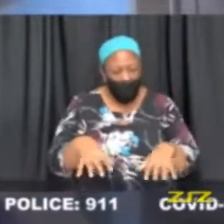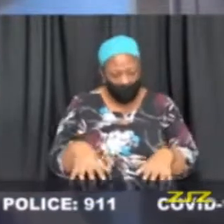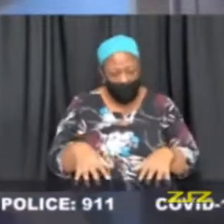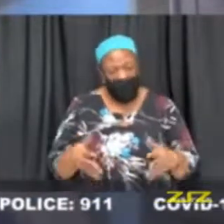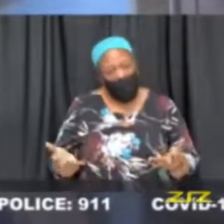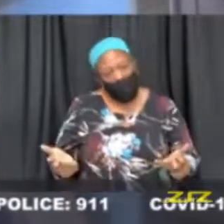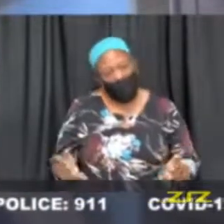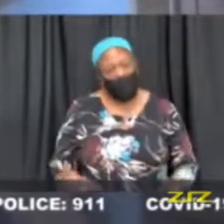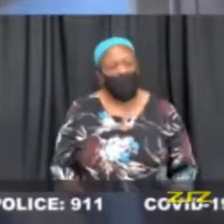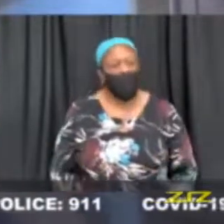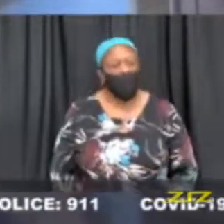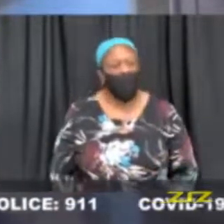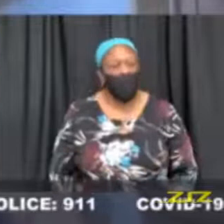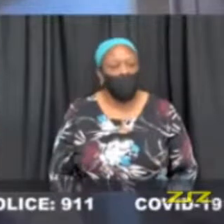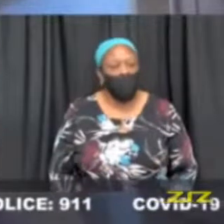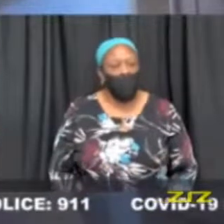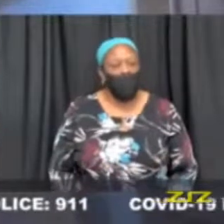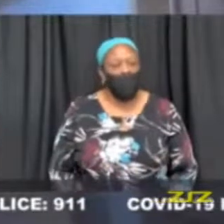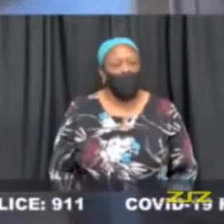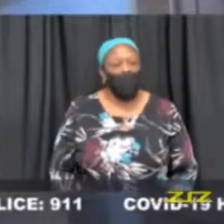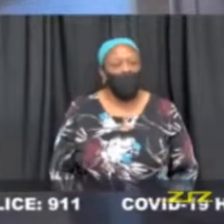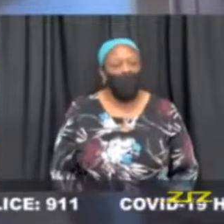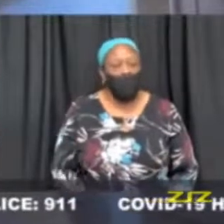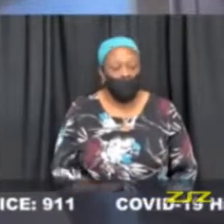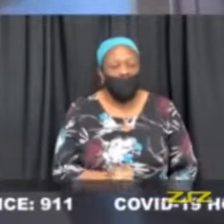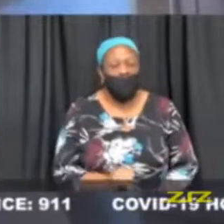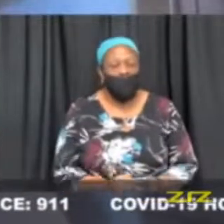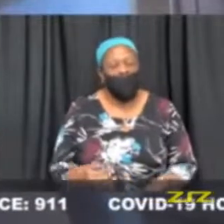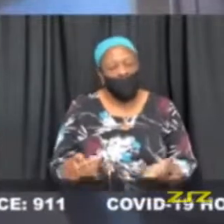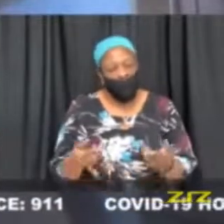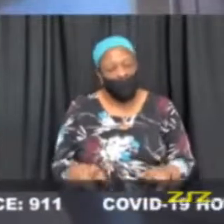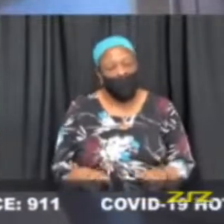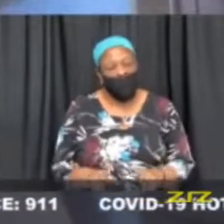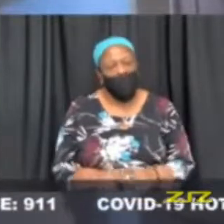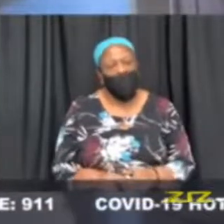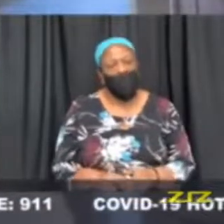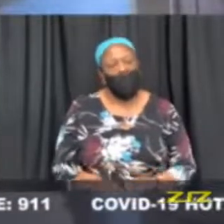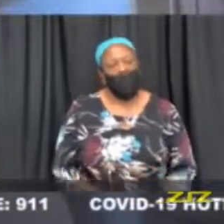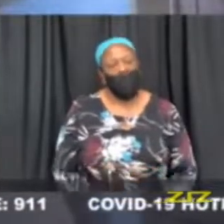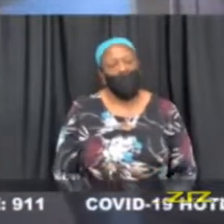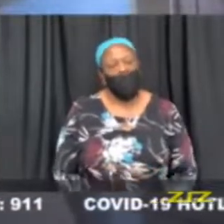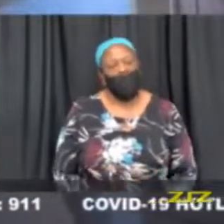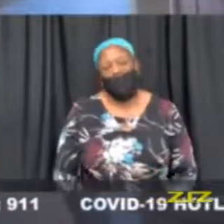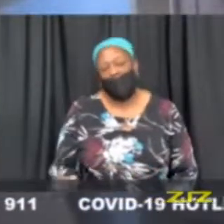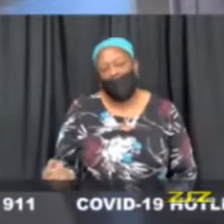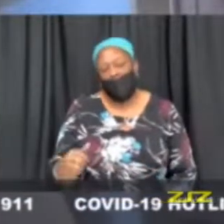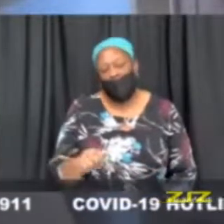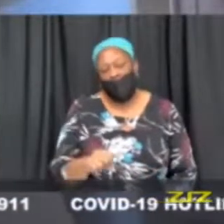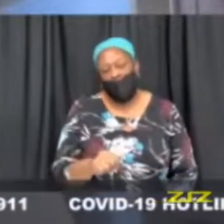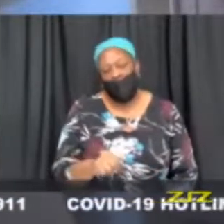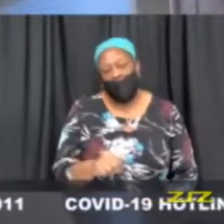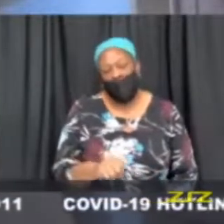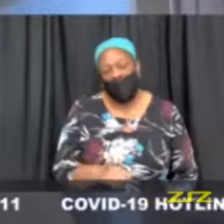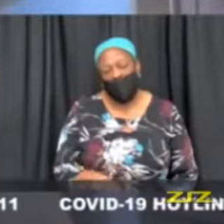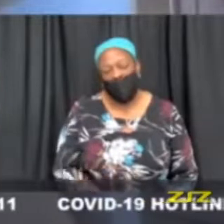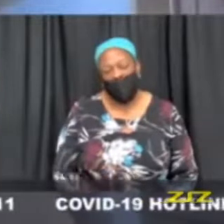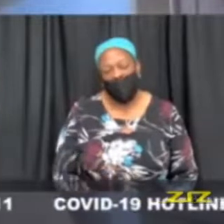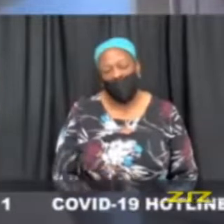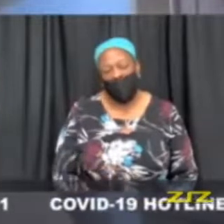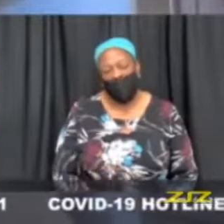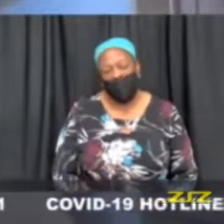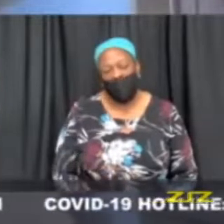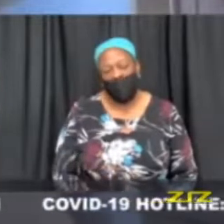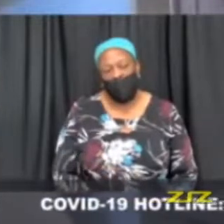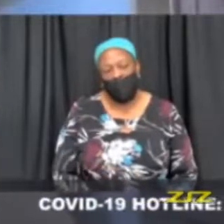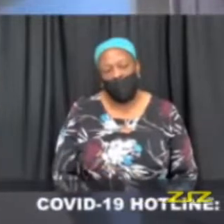is not smooth, it creates these earthquakes, and that's tectonic earthquakes. But many of you who are following